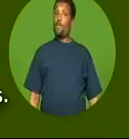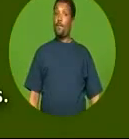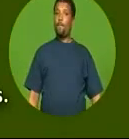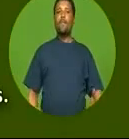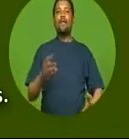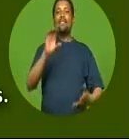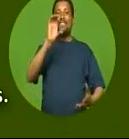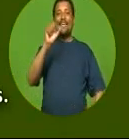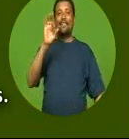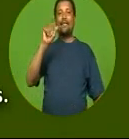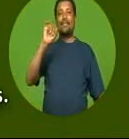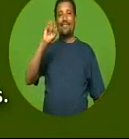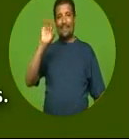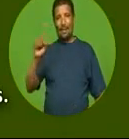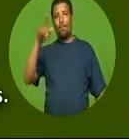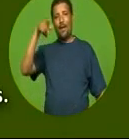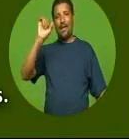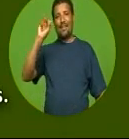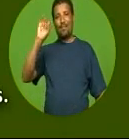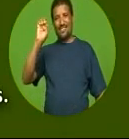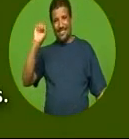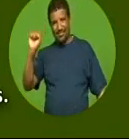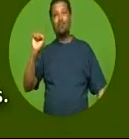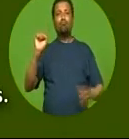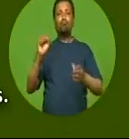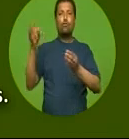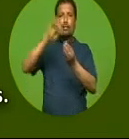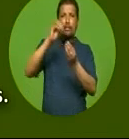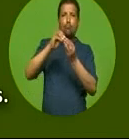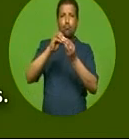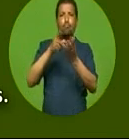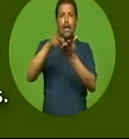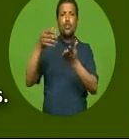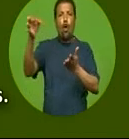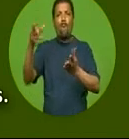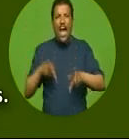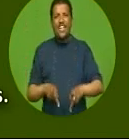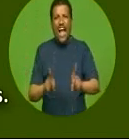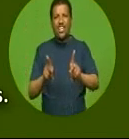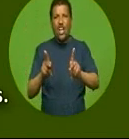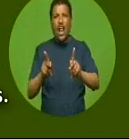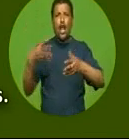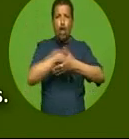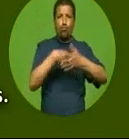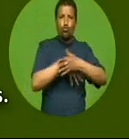Ceteris paribus, increased prices of agricultural inputs, such as